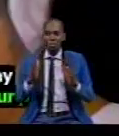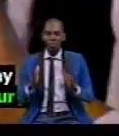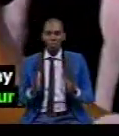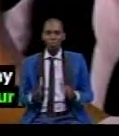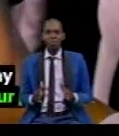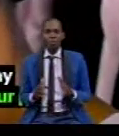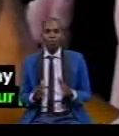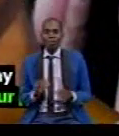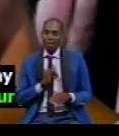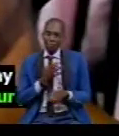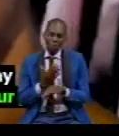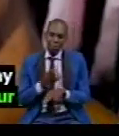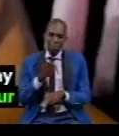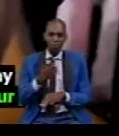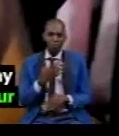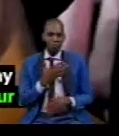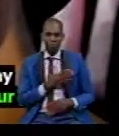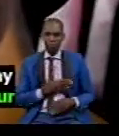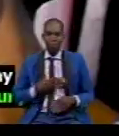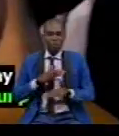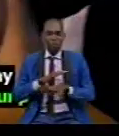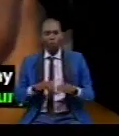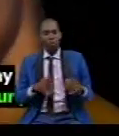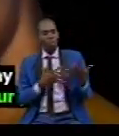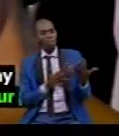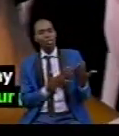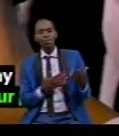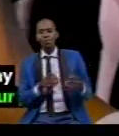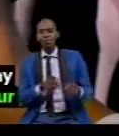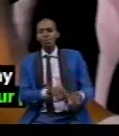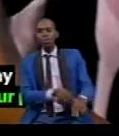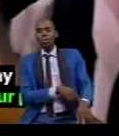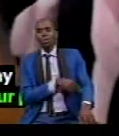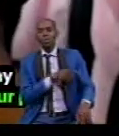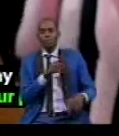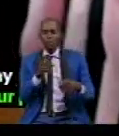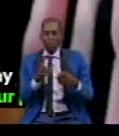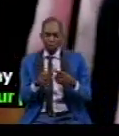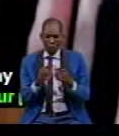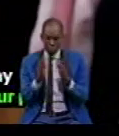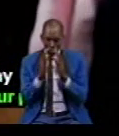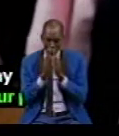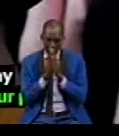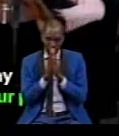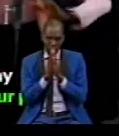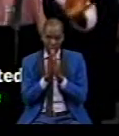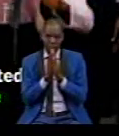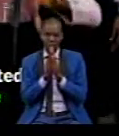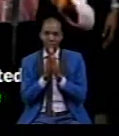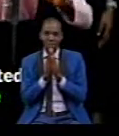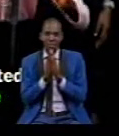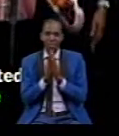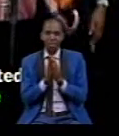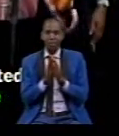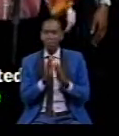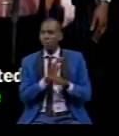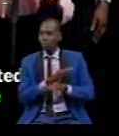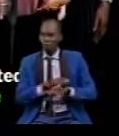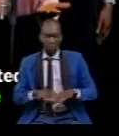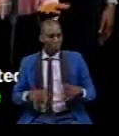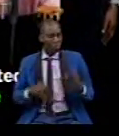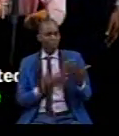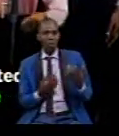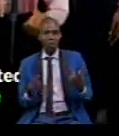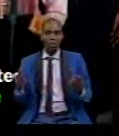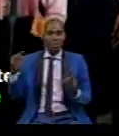be converted and become as little children, ye shall not